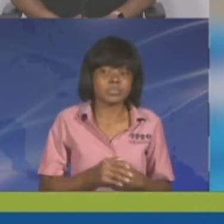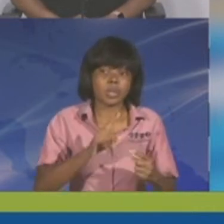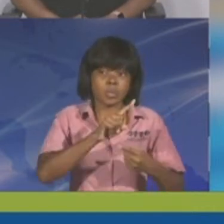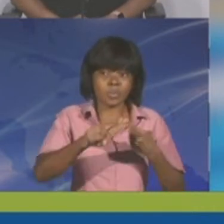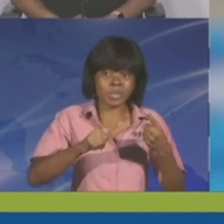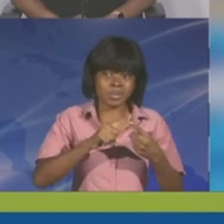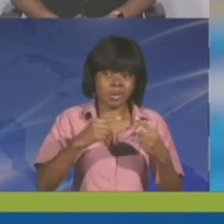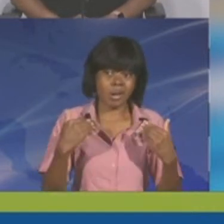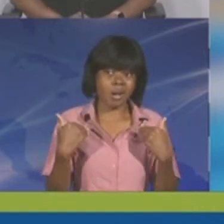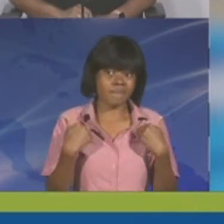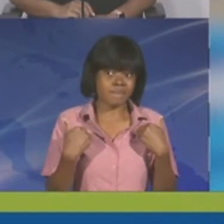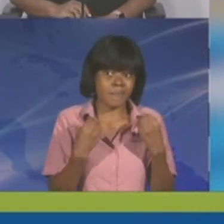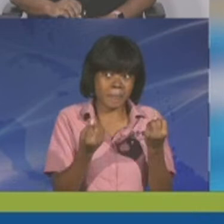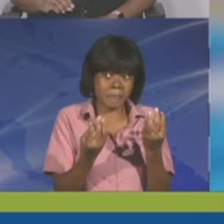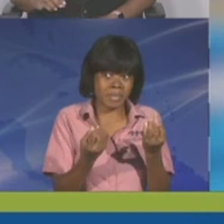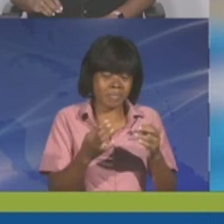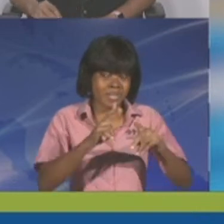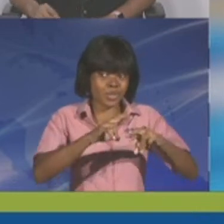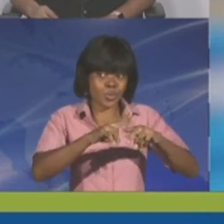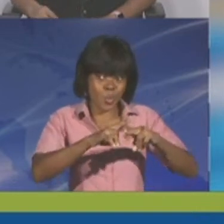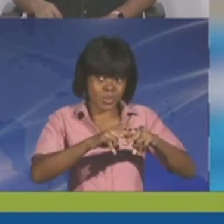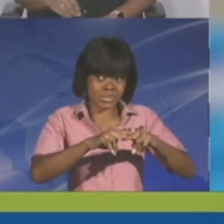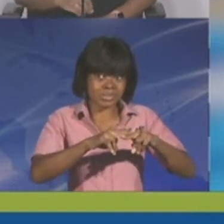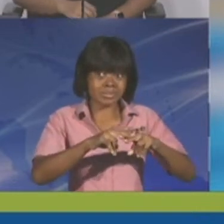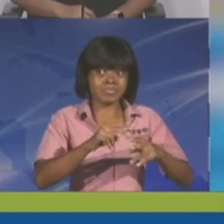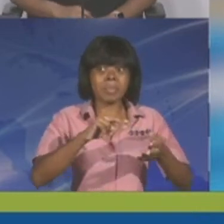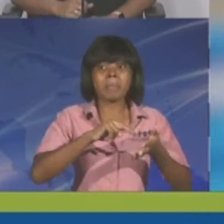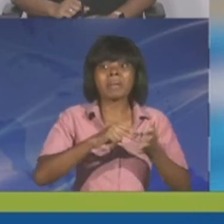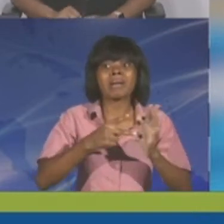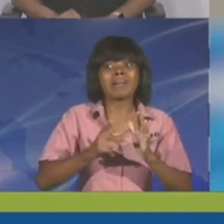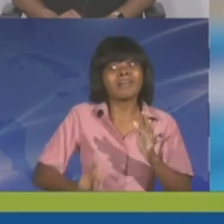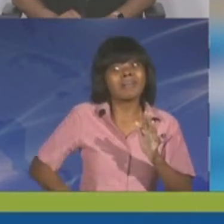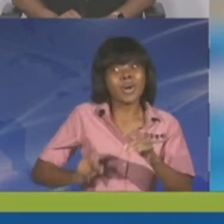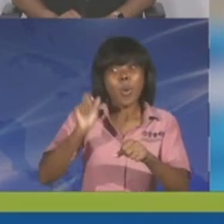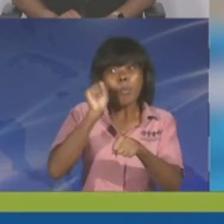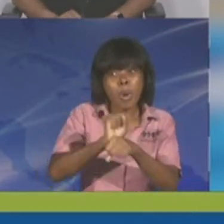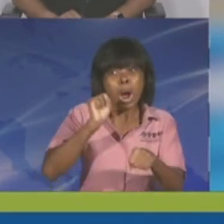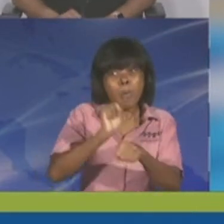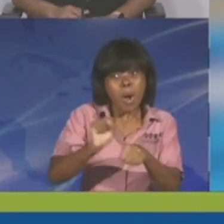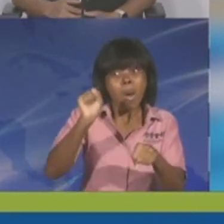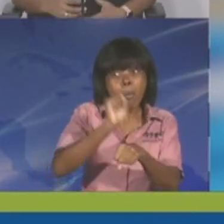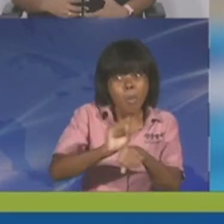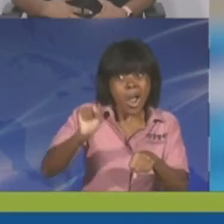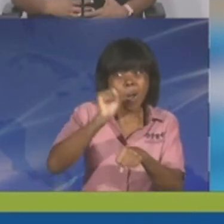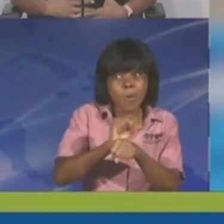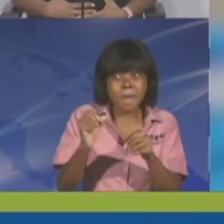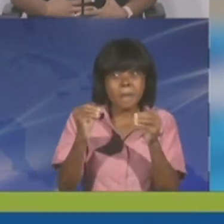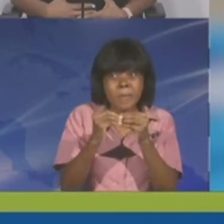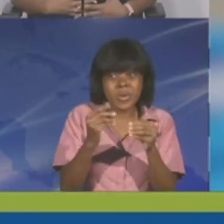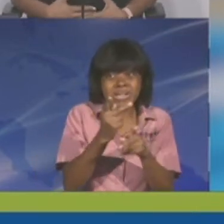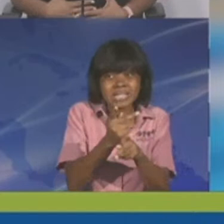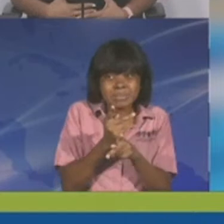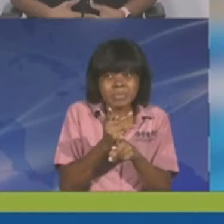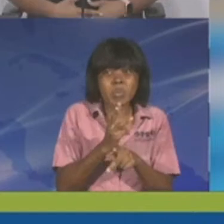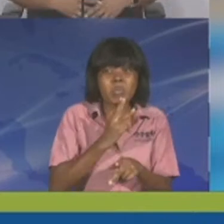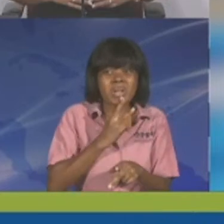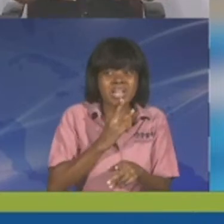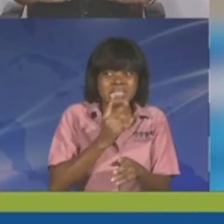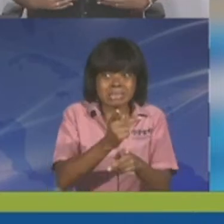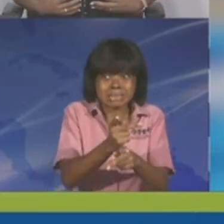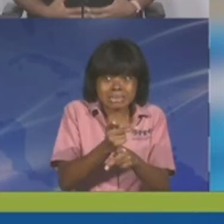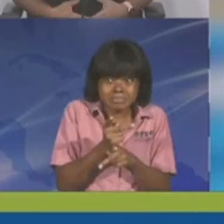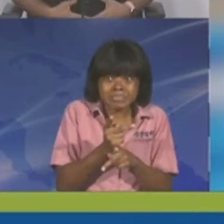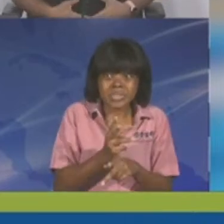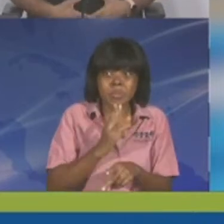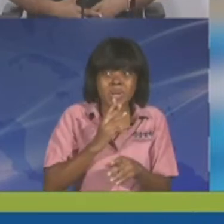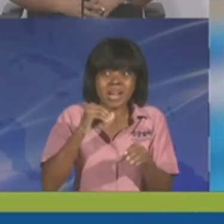of salt, what it does is it puts pressure on the kidneys. The kidneys then have to retain fluid. And when we keep a lot of fluid in the body, that then